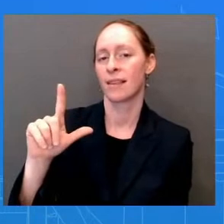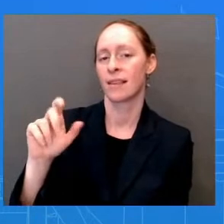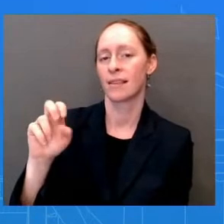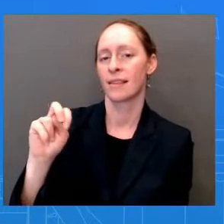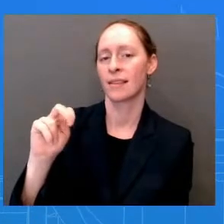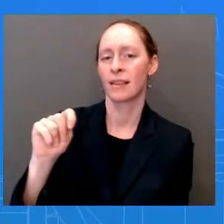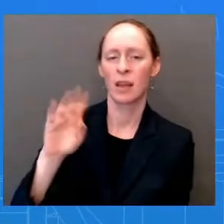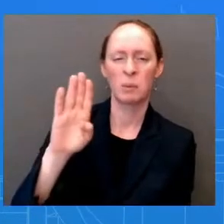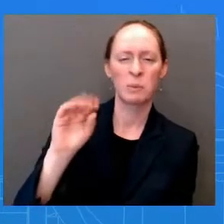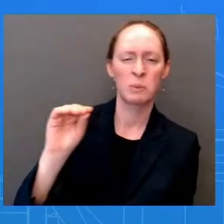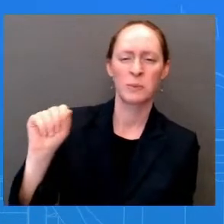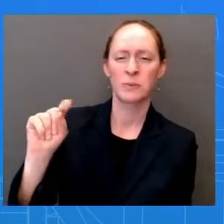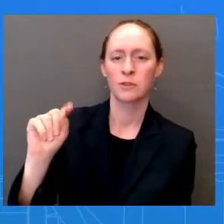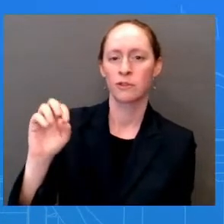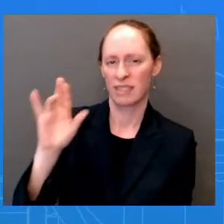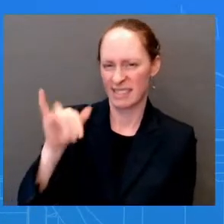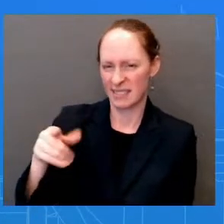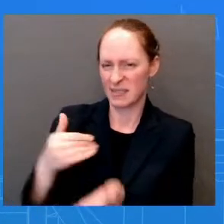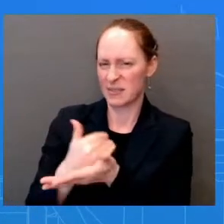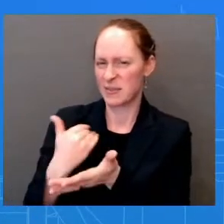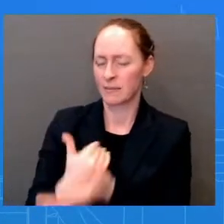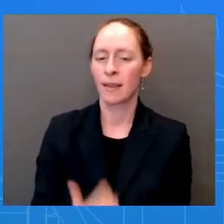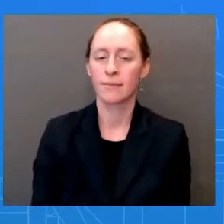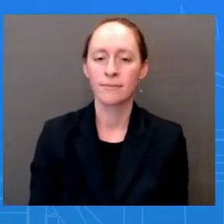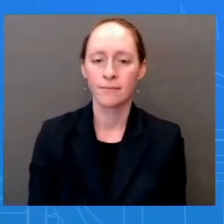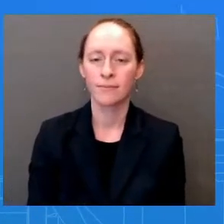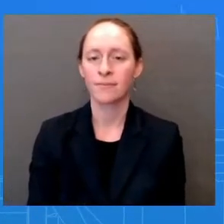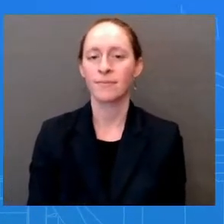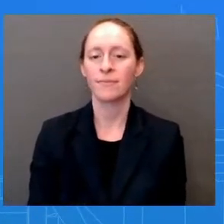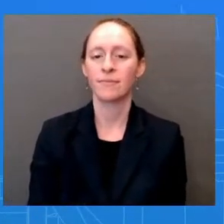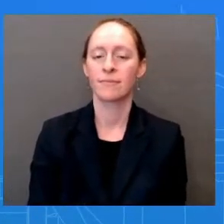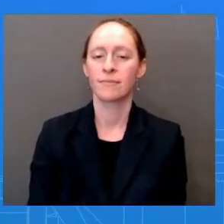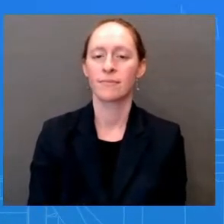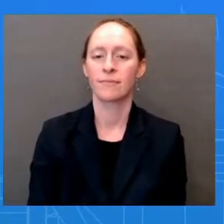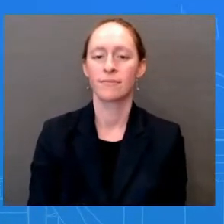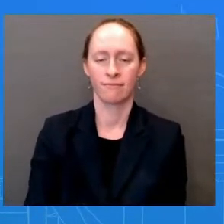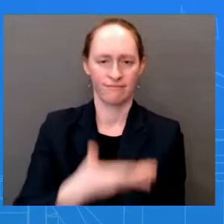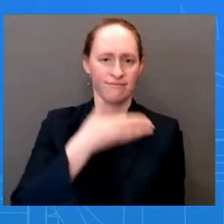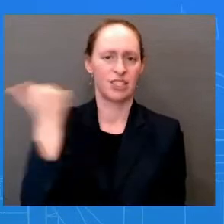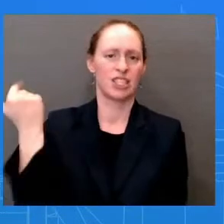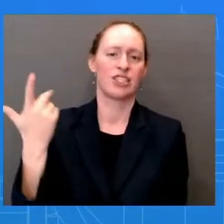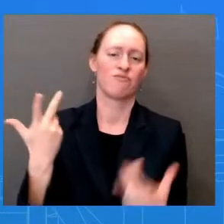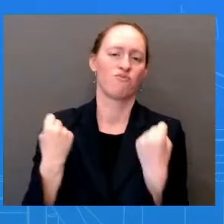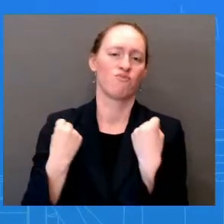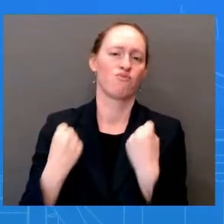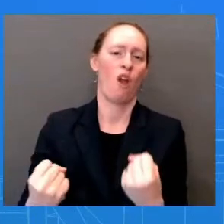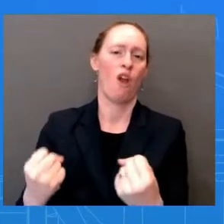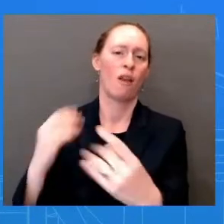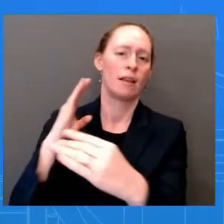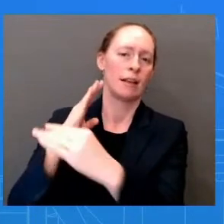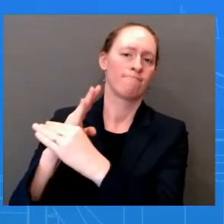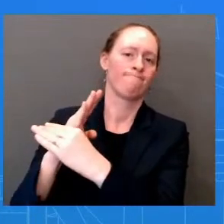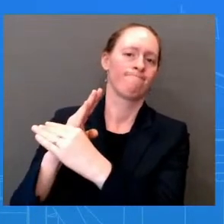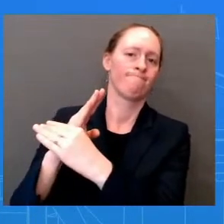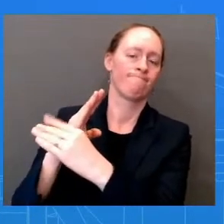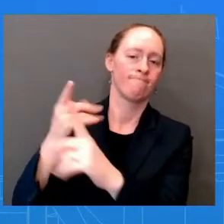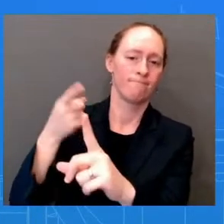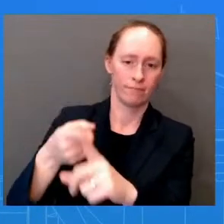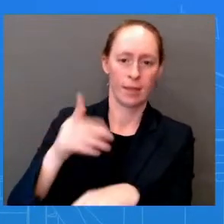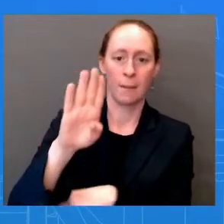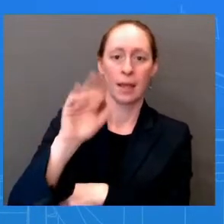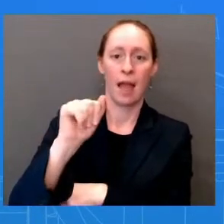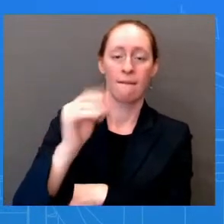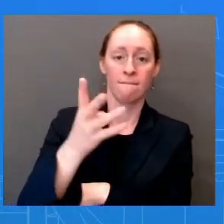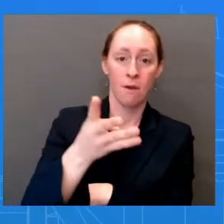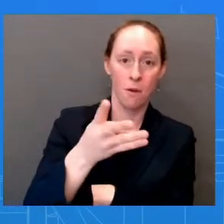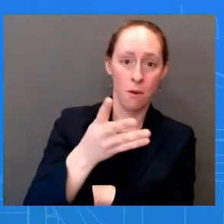response against BA.4/5 and the sublineages of BA.4/5 than does the ancestral strain.